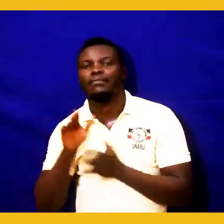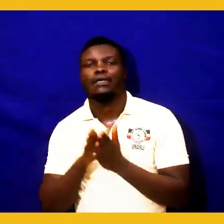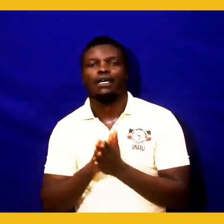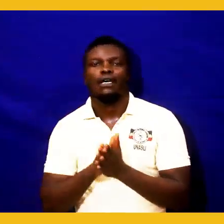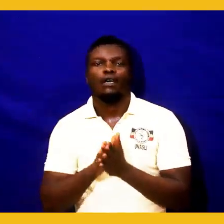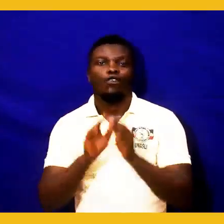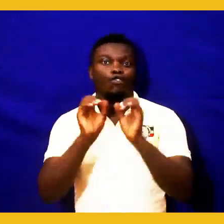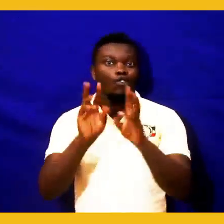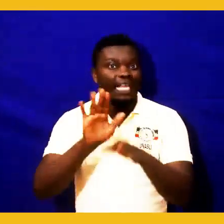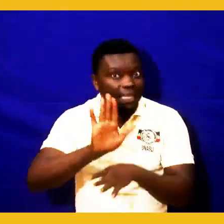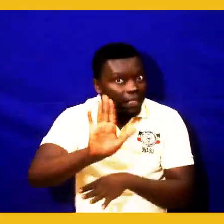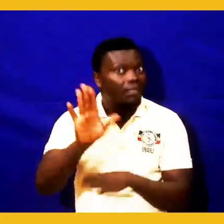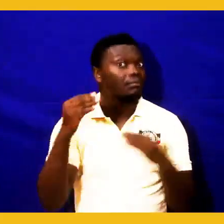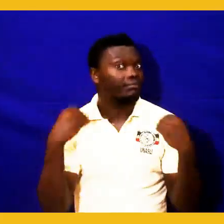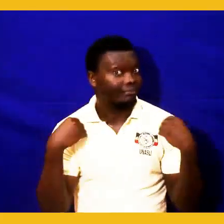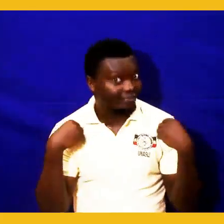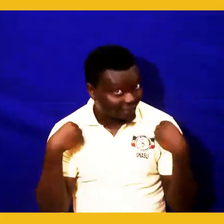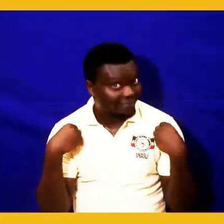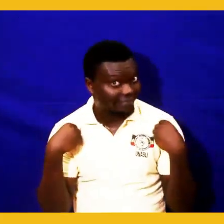Mother